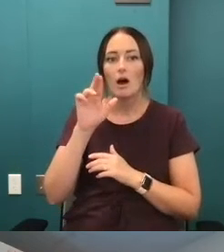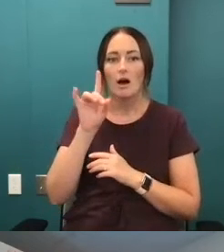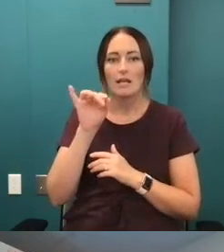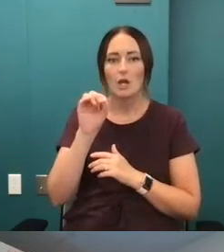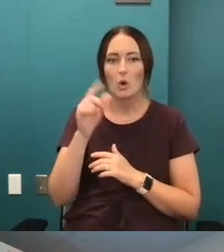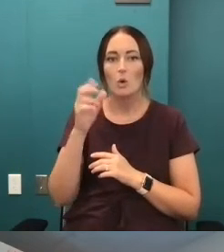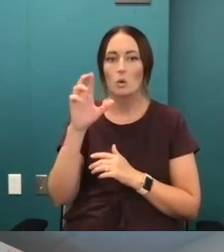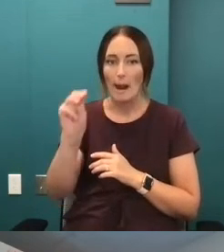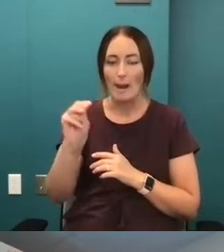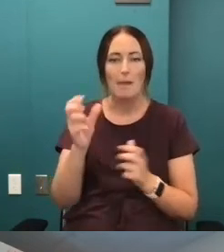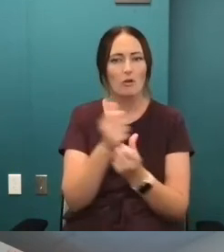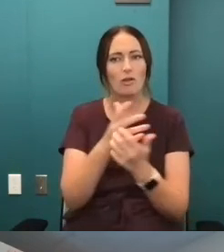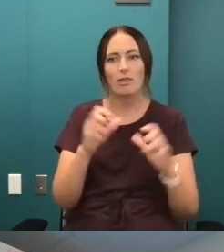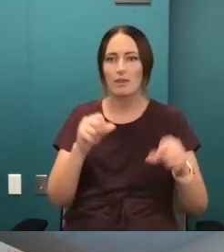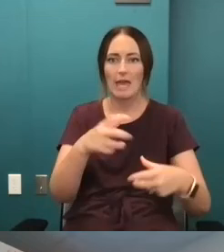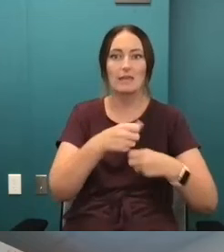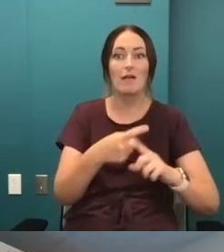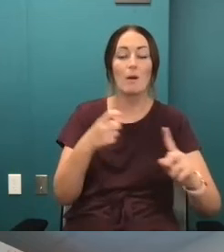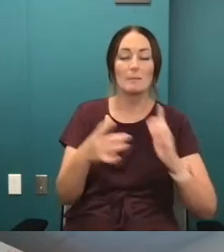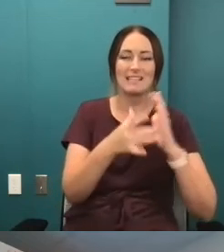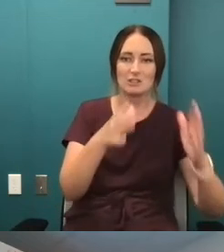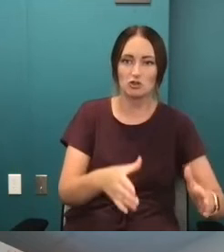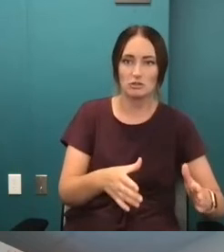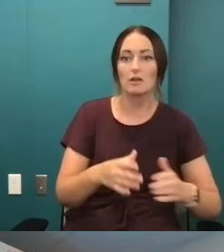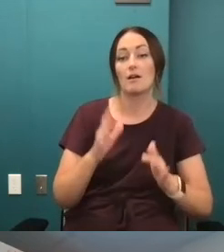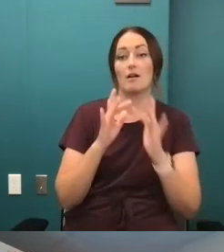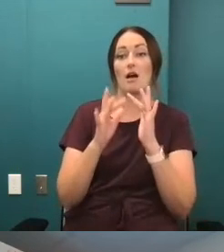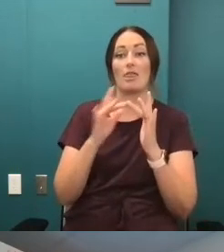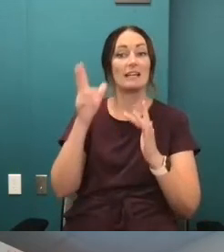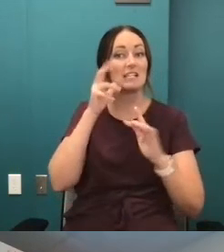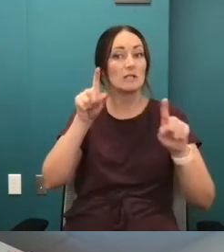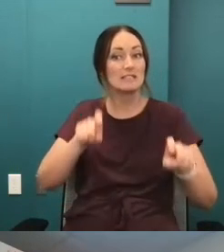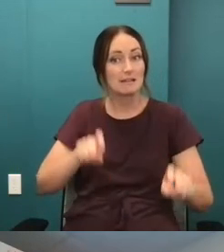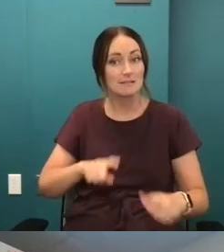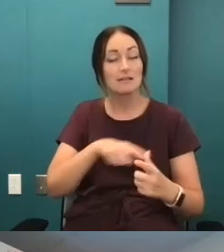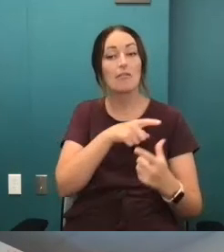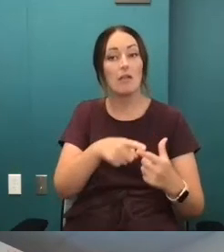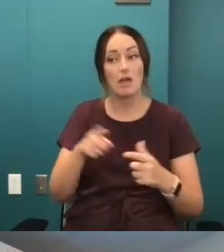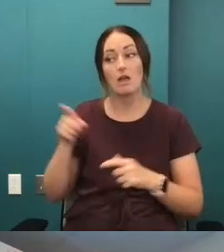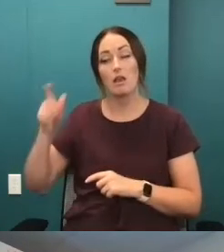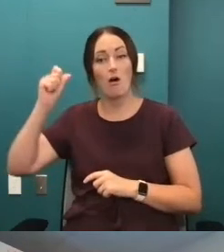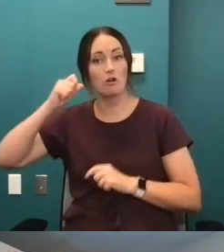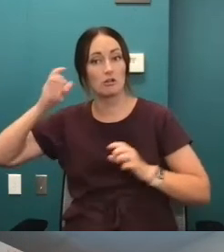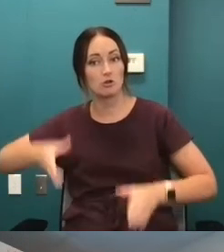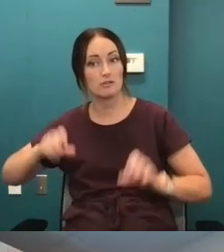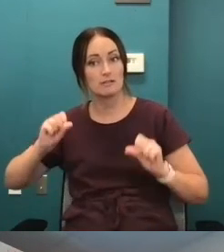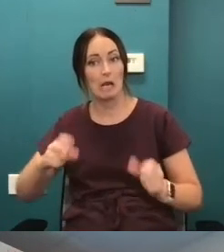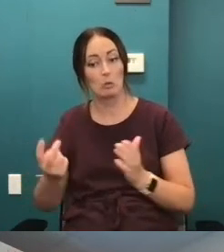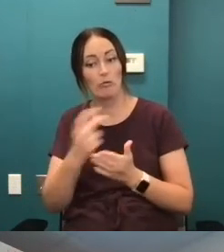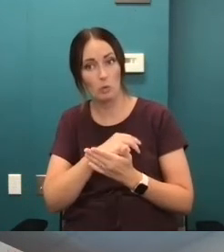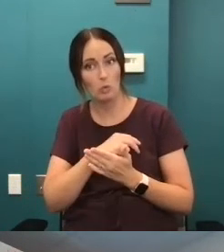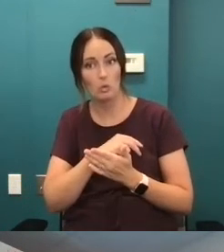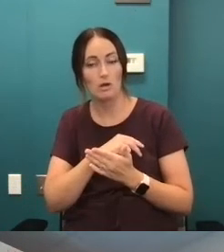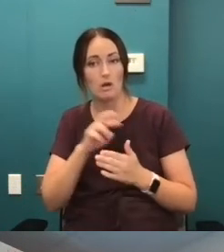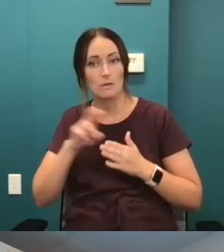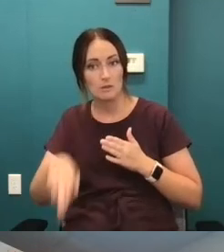obtained by technicians, online hearing tests that are then reviewed by audiologists, and then the hearing aids are